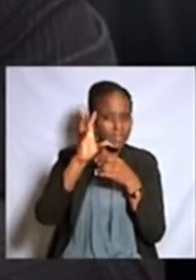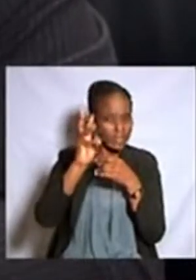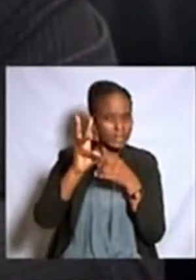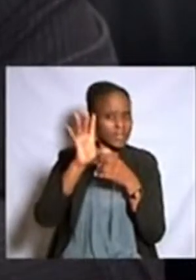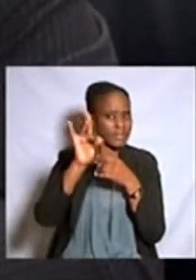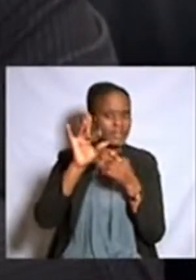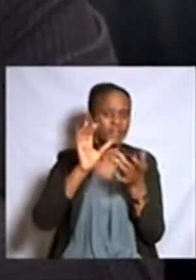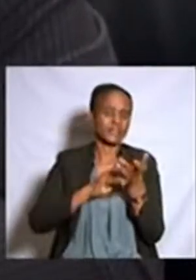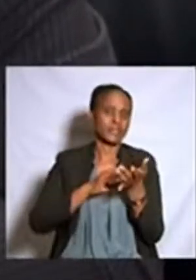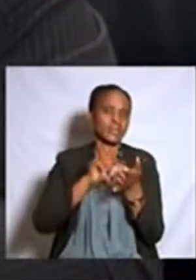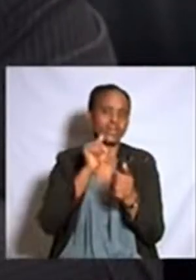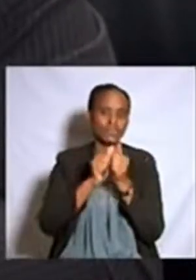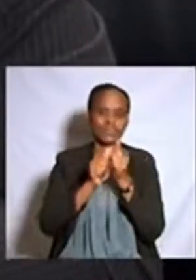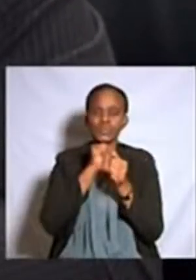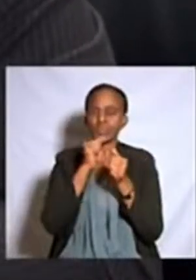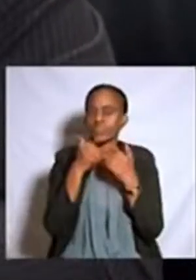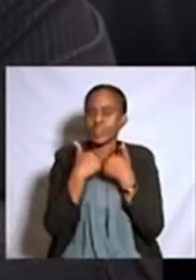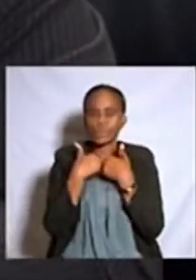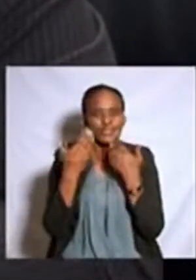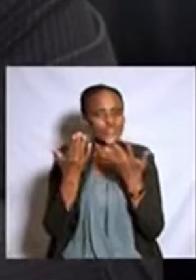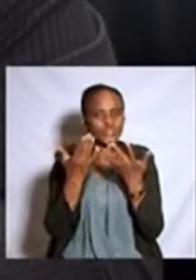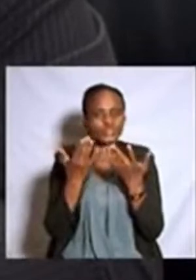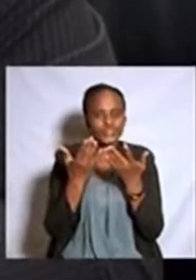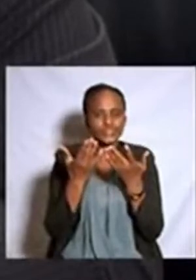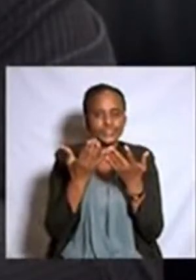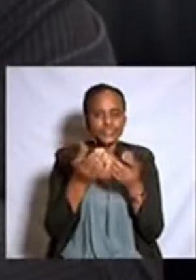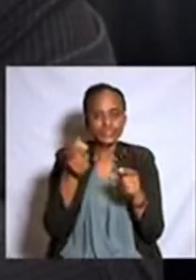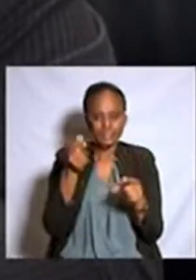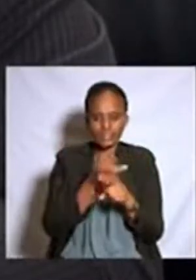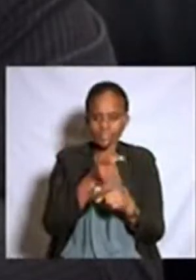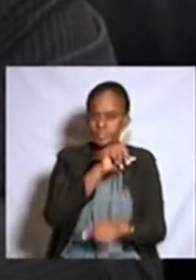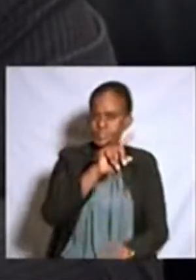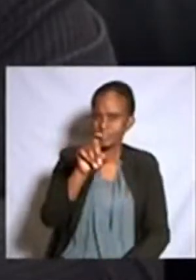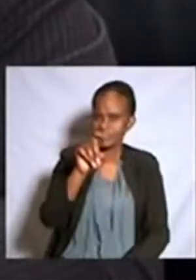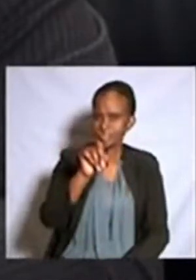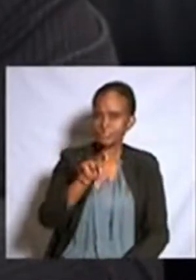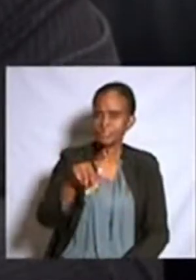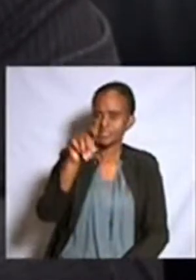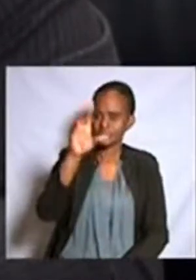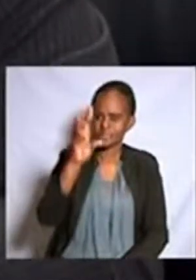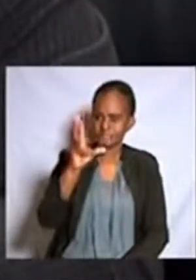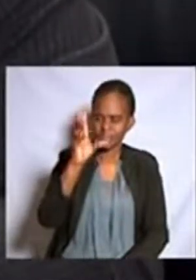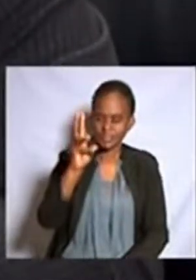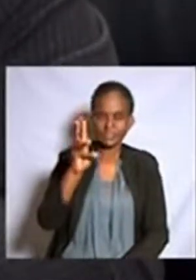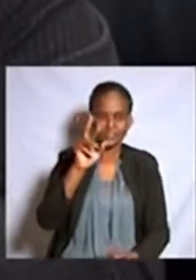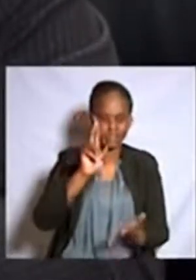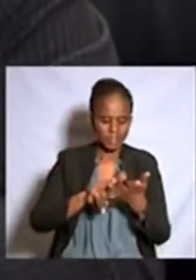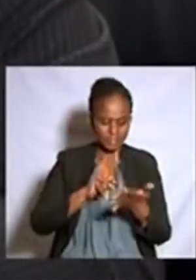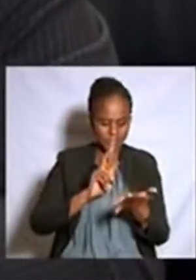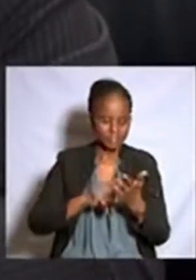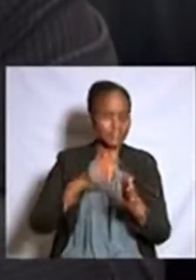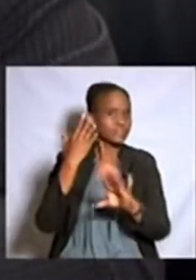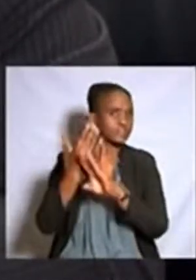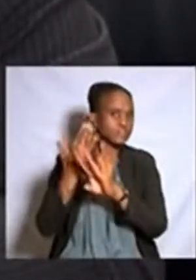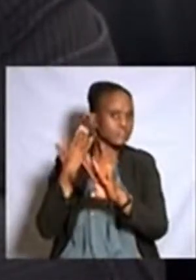668,984.16 that did not have collateral from the 116 mortgages previously reported to this